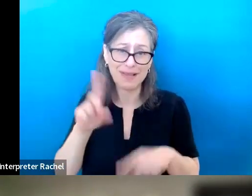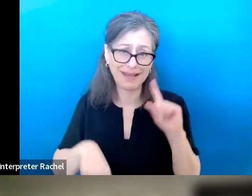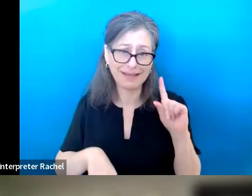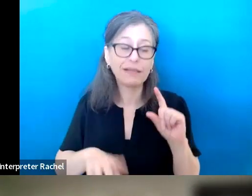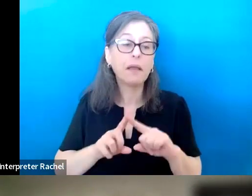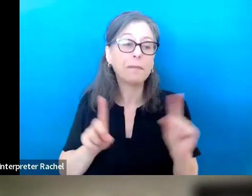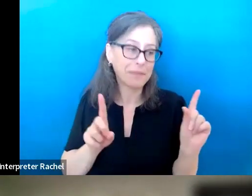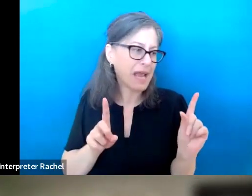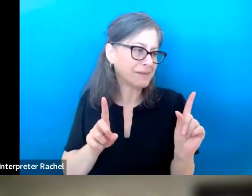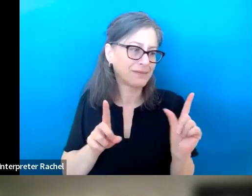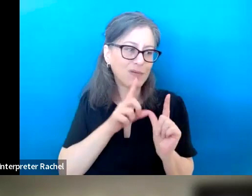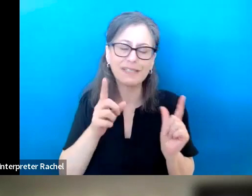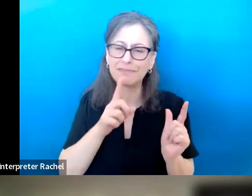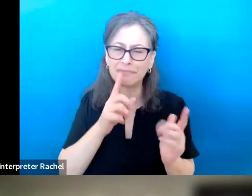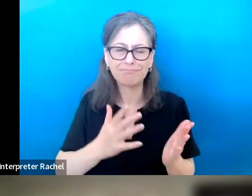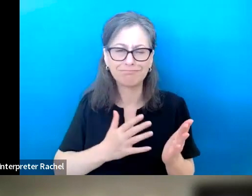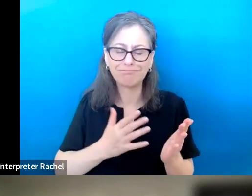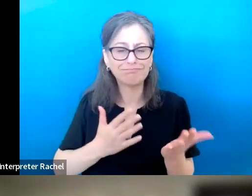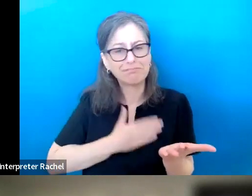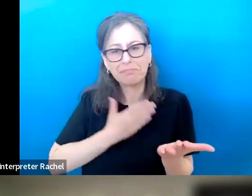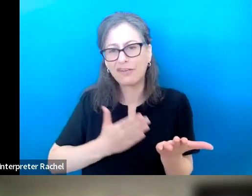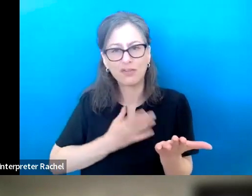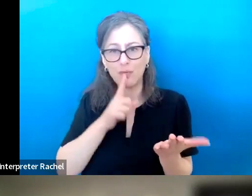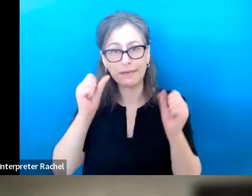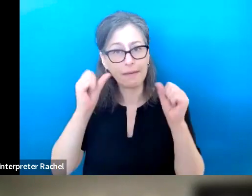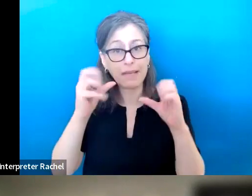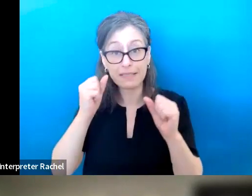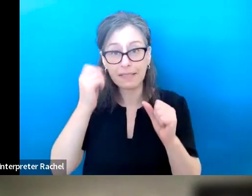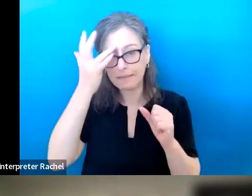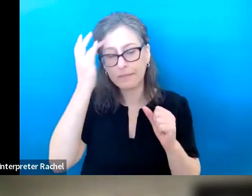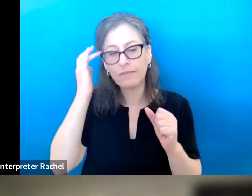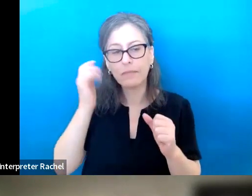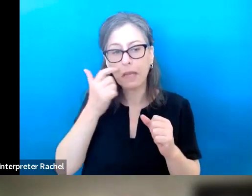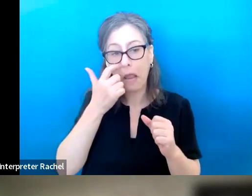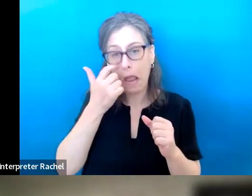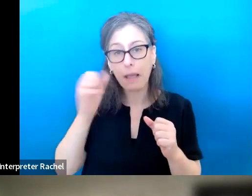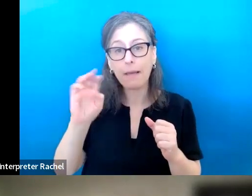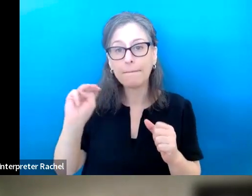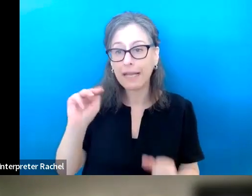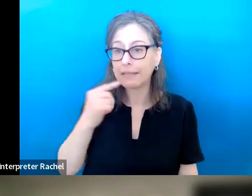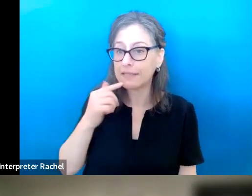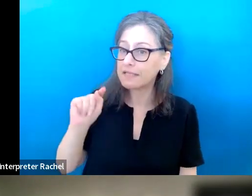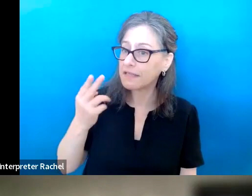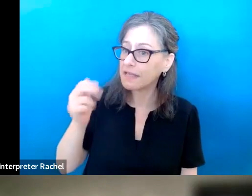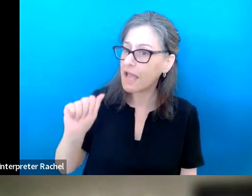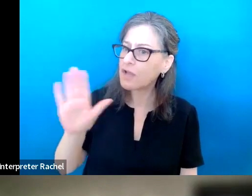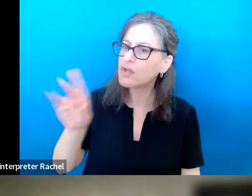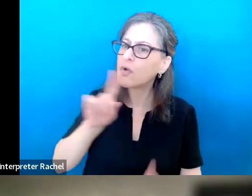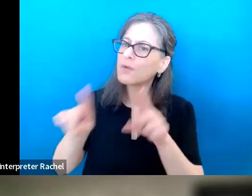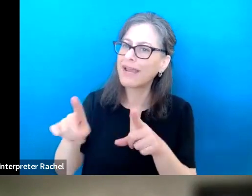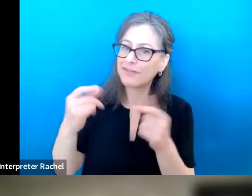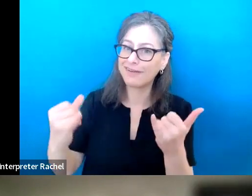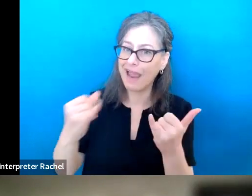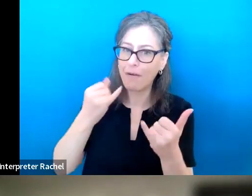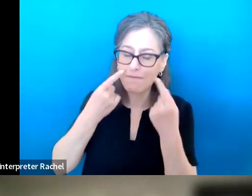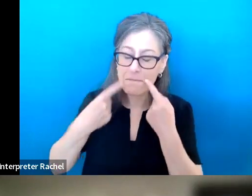a pleasure, and it was amazing. So Thea, what was your reaction to now you finally have